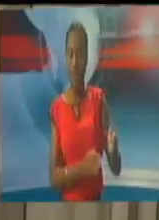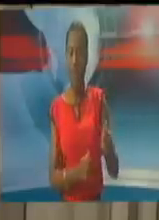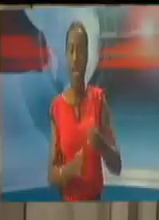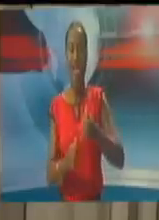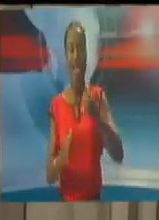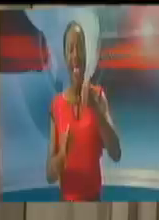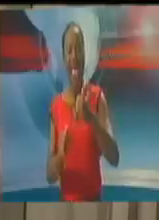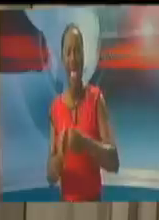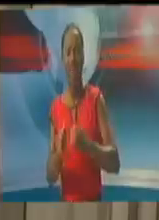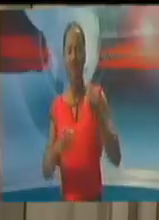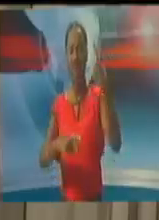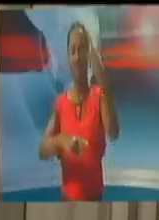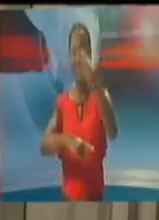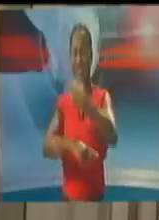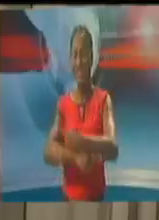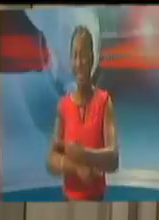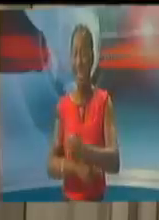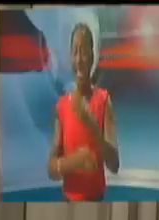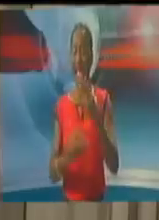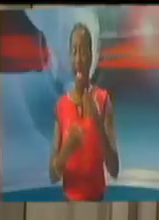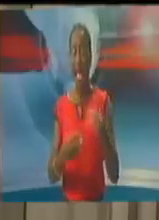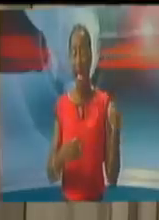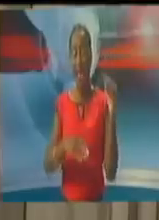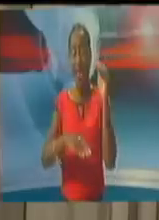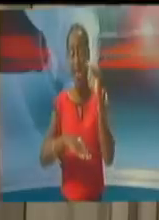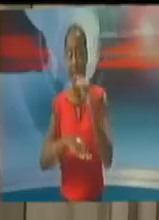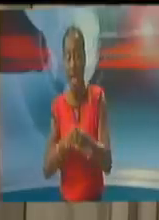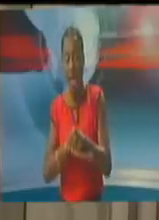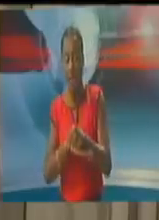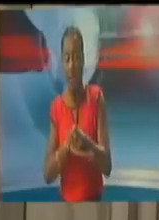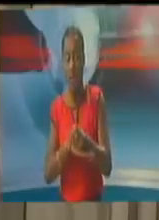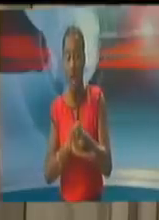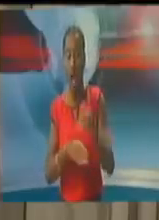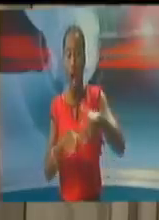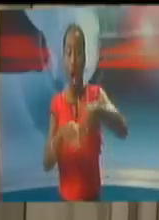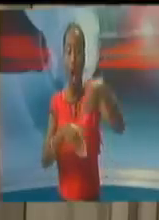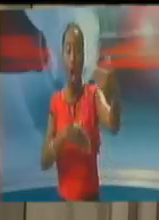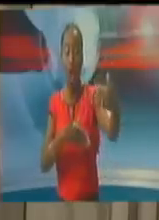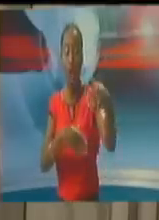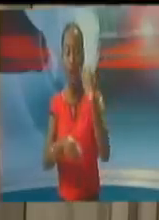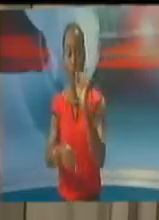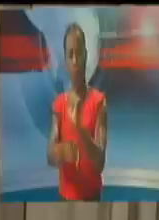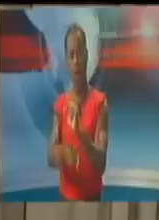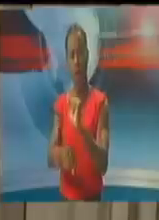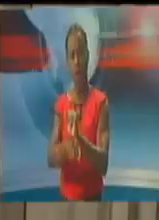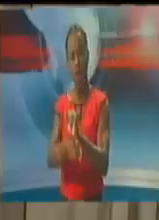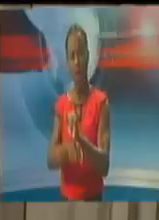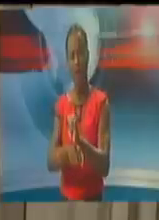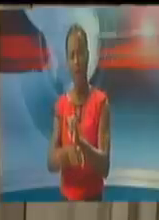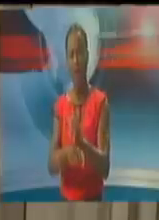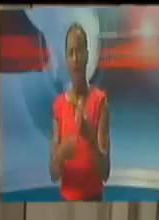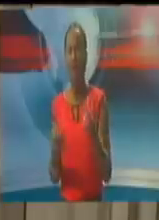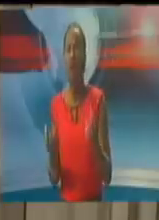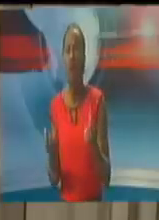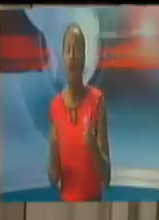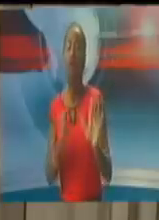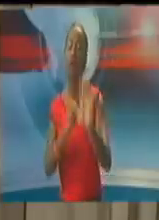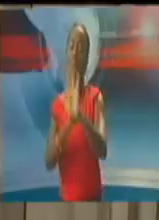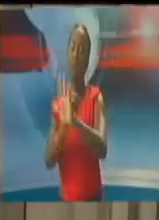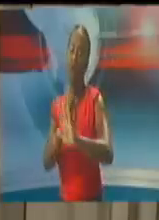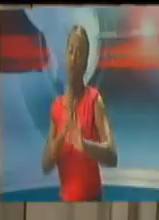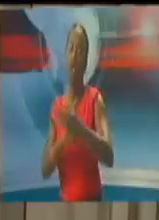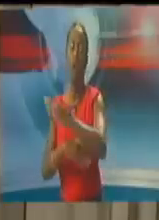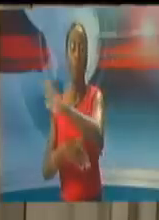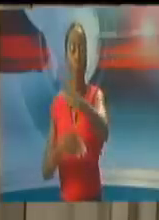basis, including nights, are putting themselves on the front lines to protect us, the population of Trinidad and Tobago. At